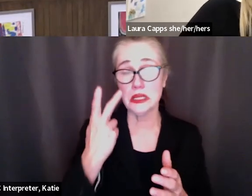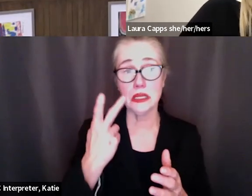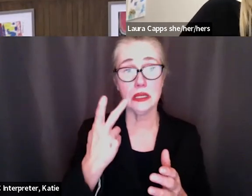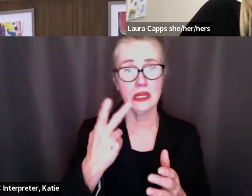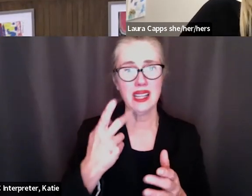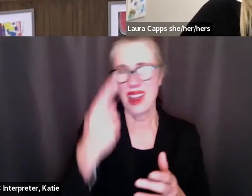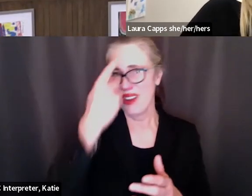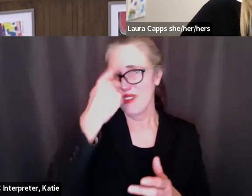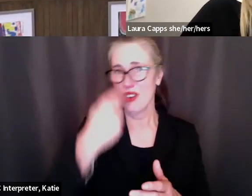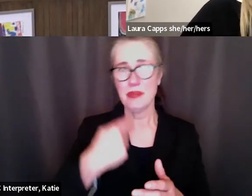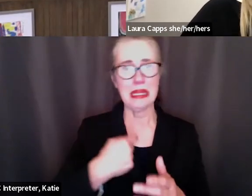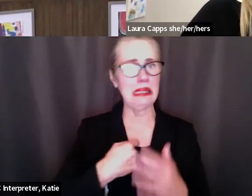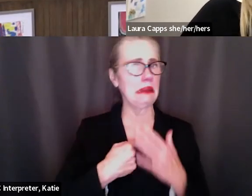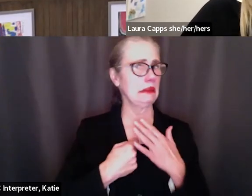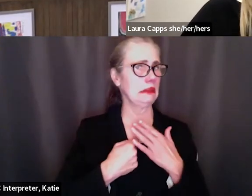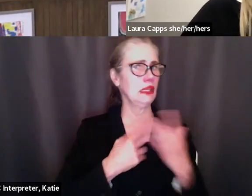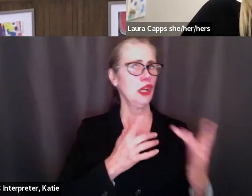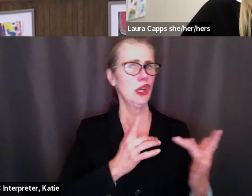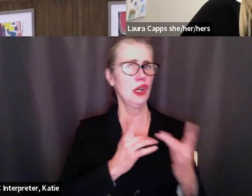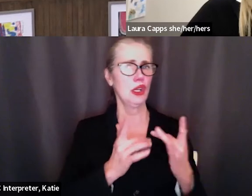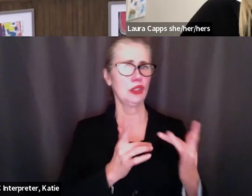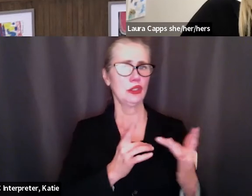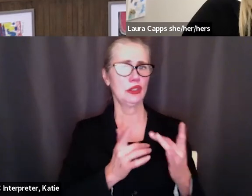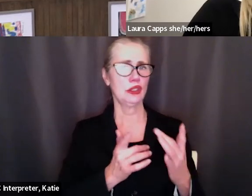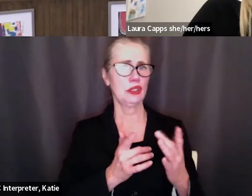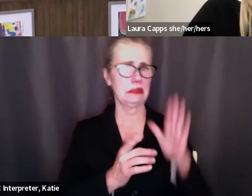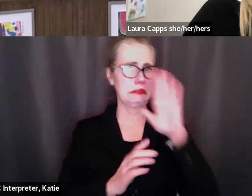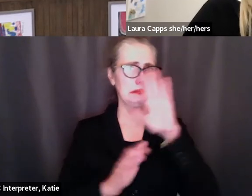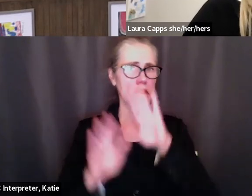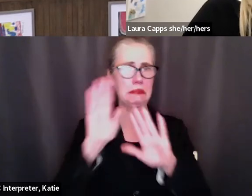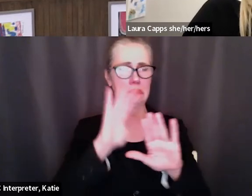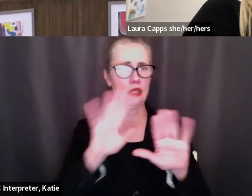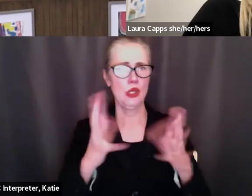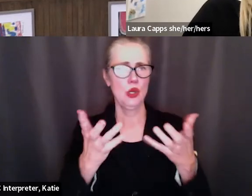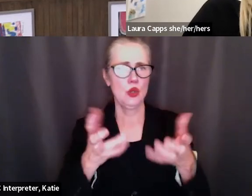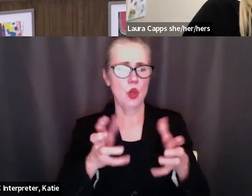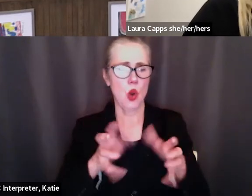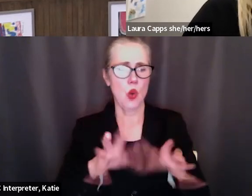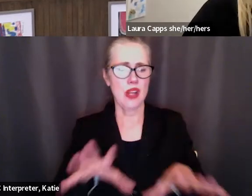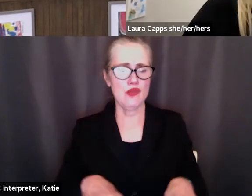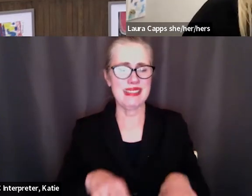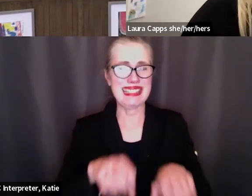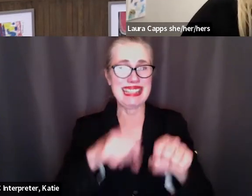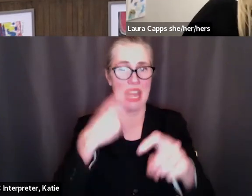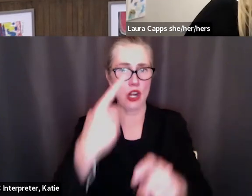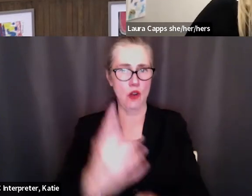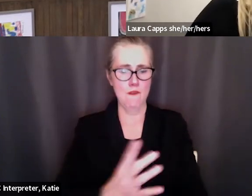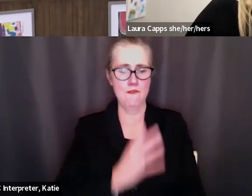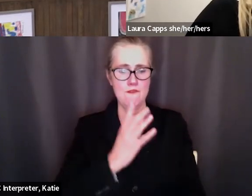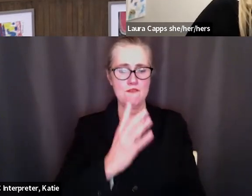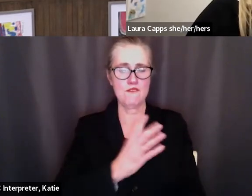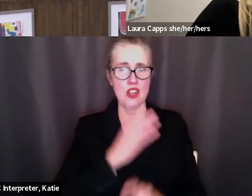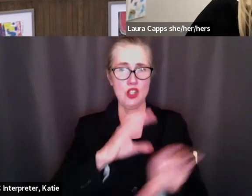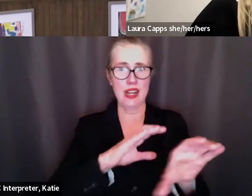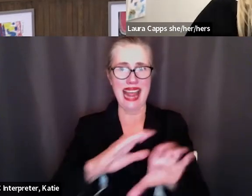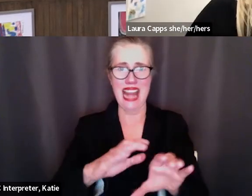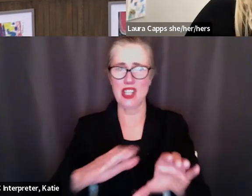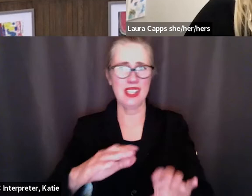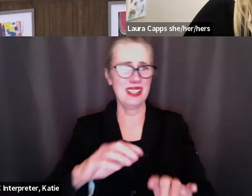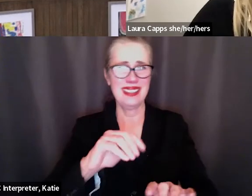for me i would worry about taking an action that's an official board action without it being on the agenda